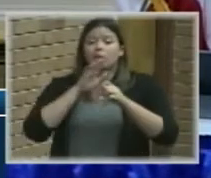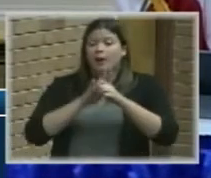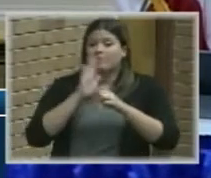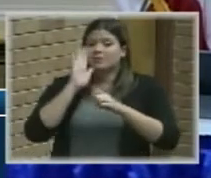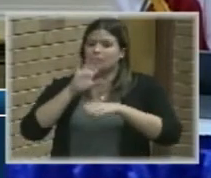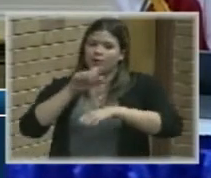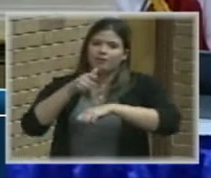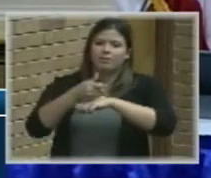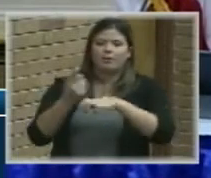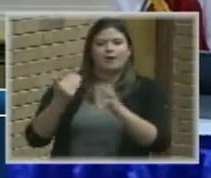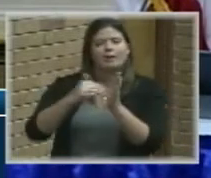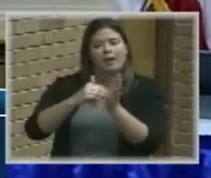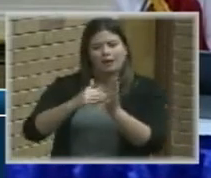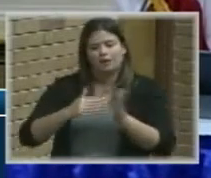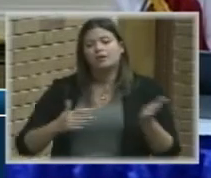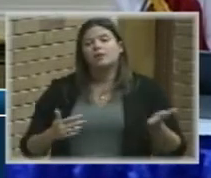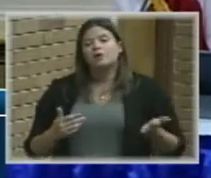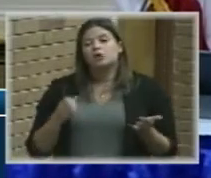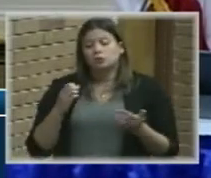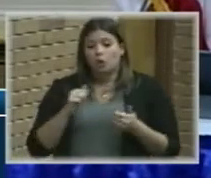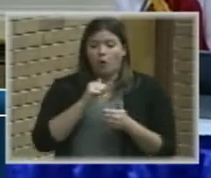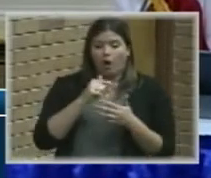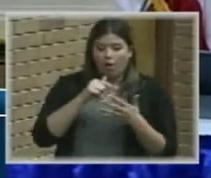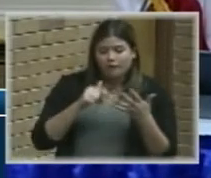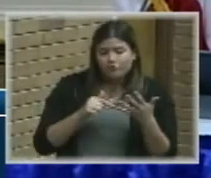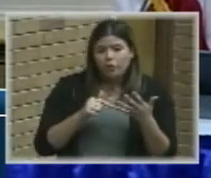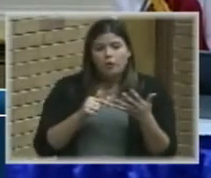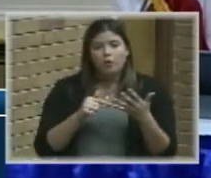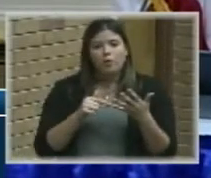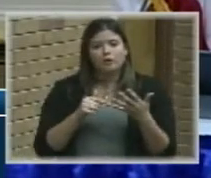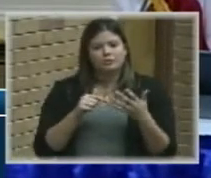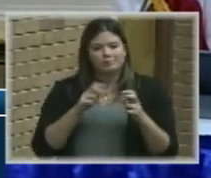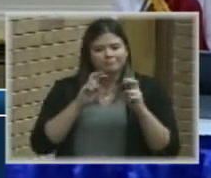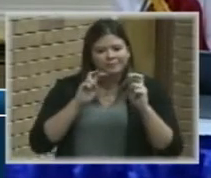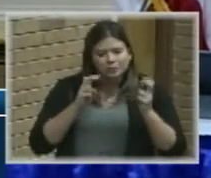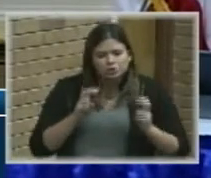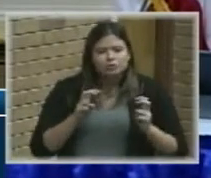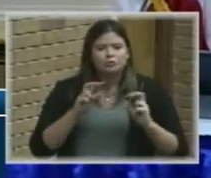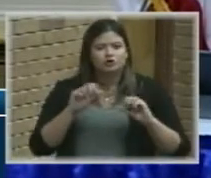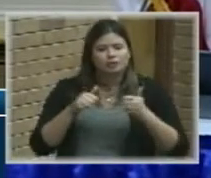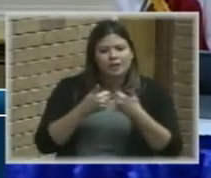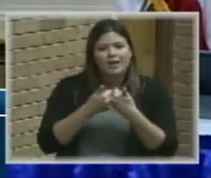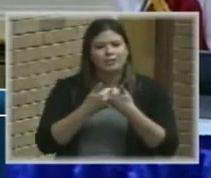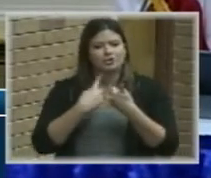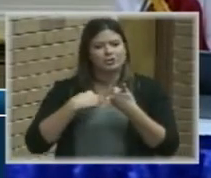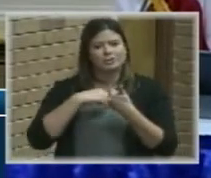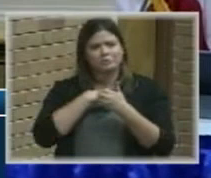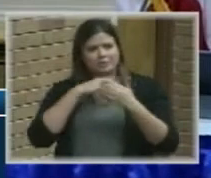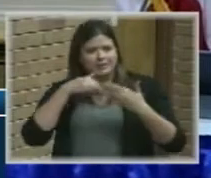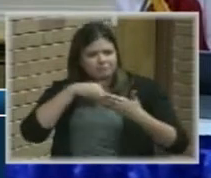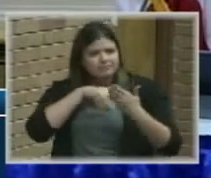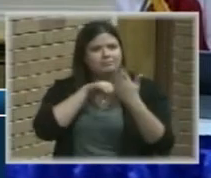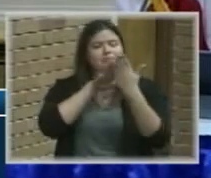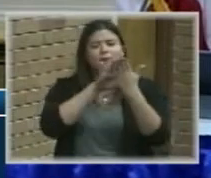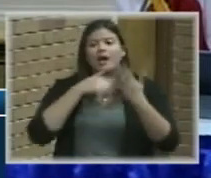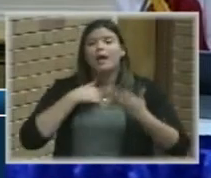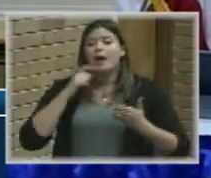reinstated. So all of those are issues and challenges that we face, and I believe we have